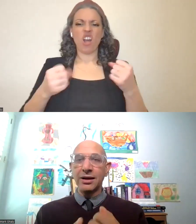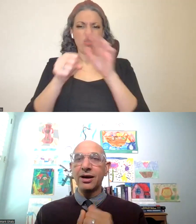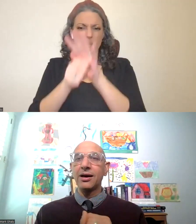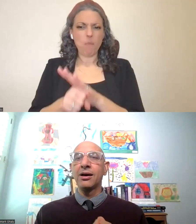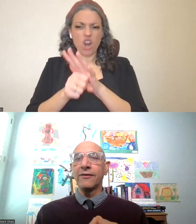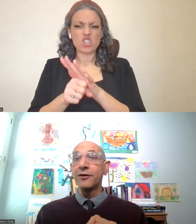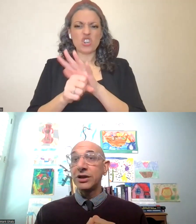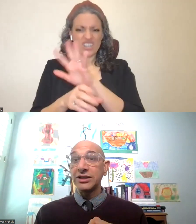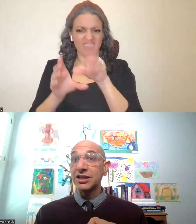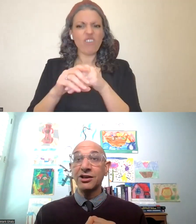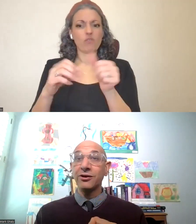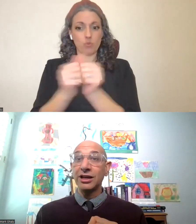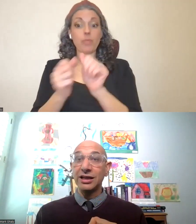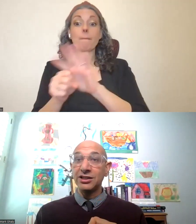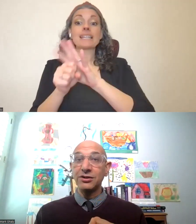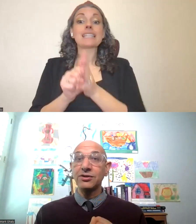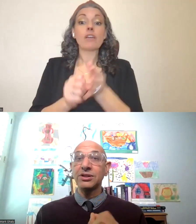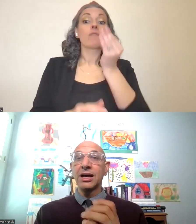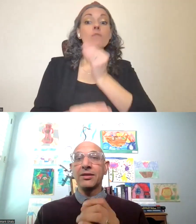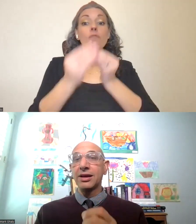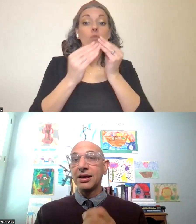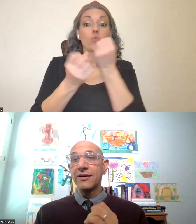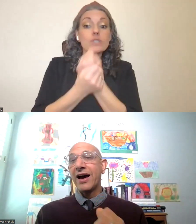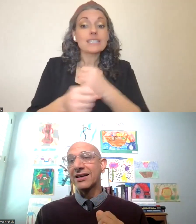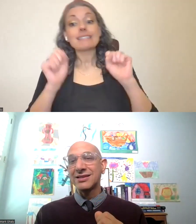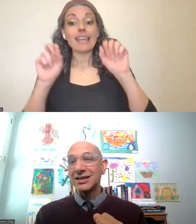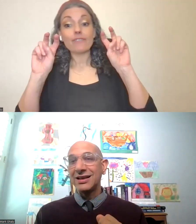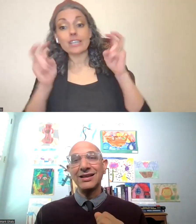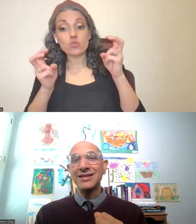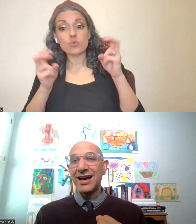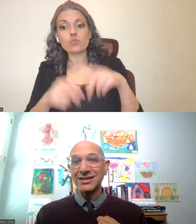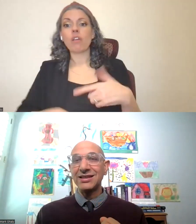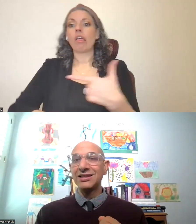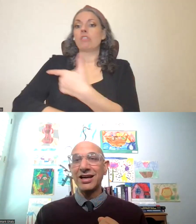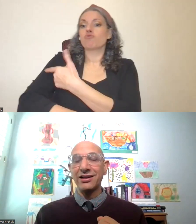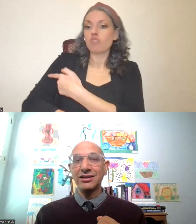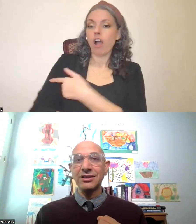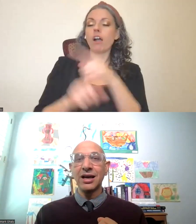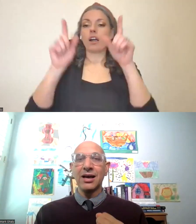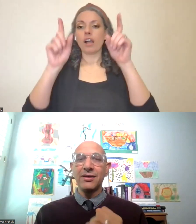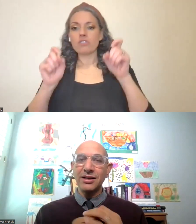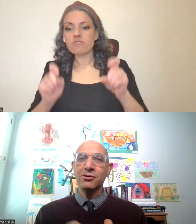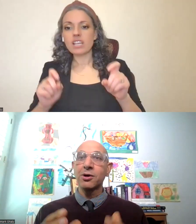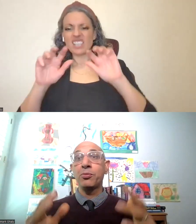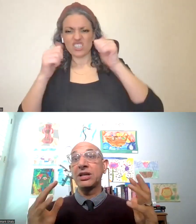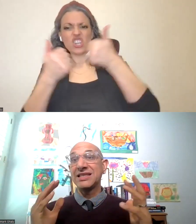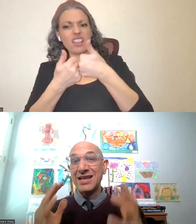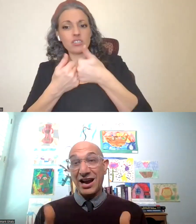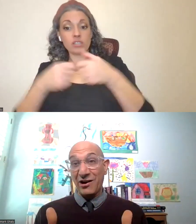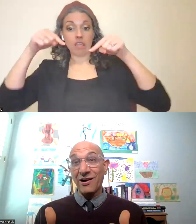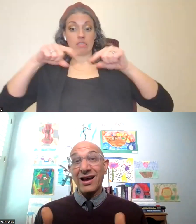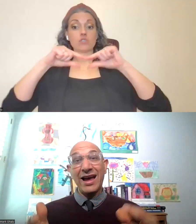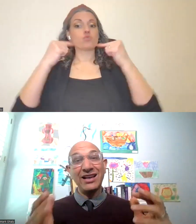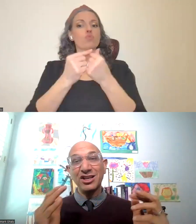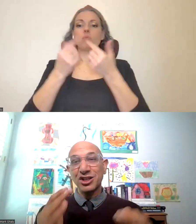pandemic, the food insecurity issues, the vaccine and testing challenges. This group was